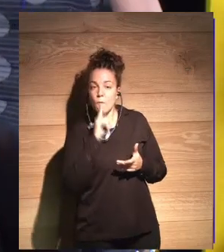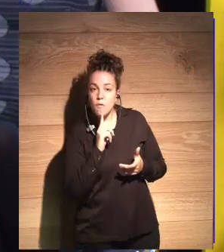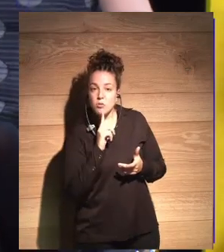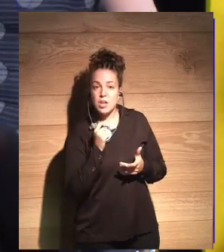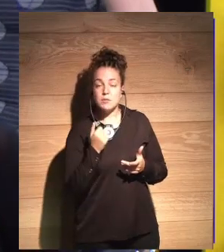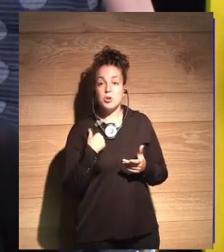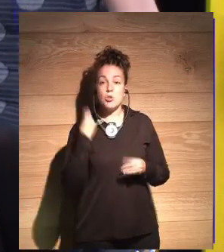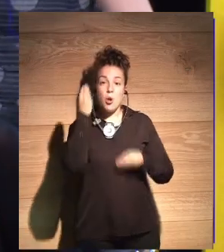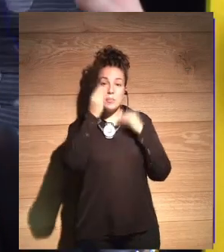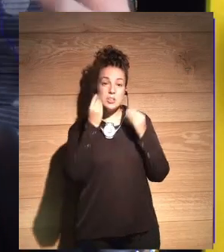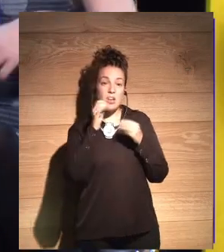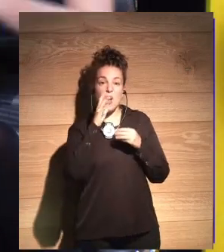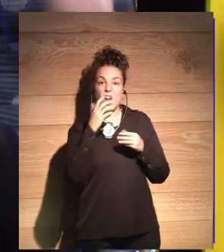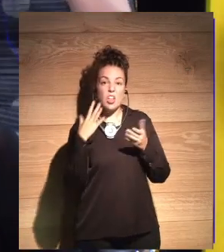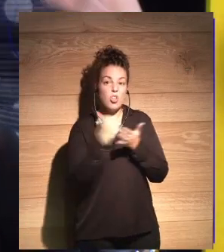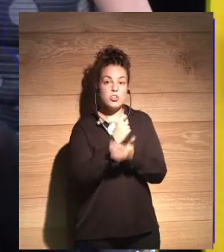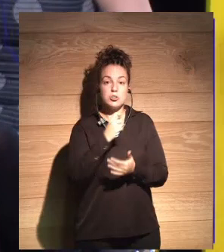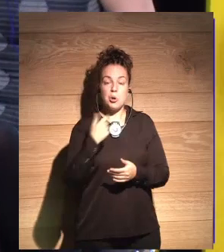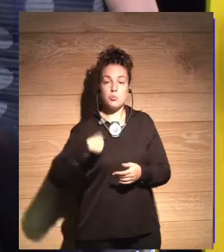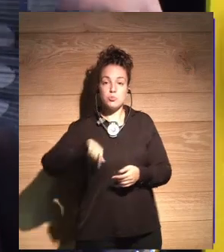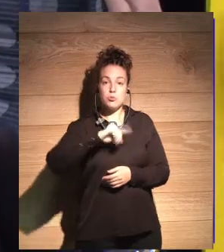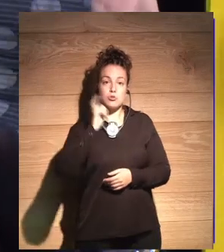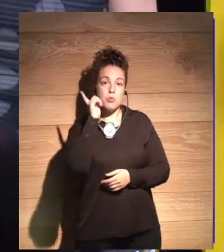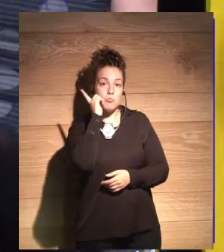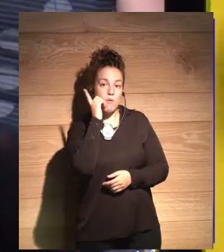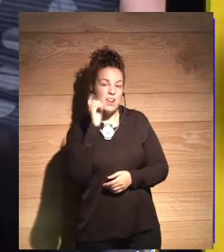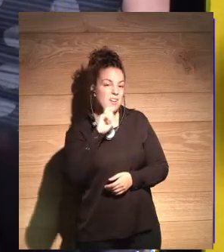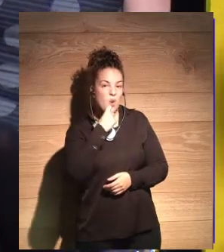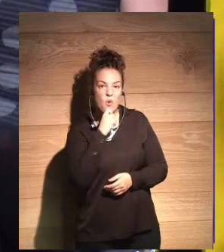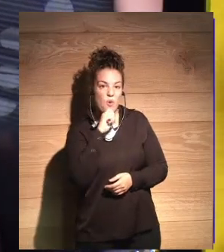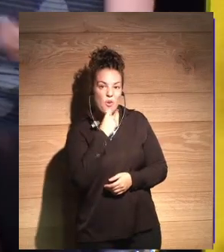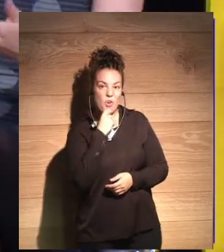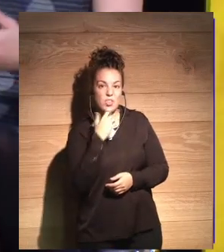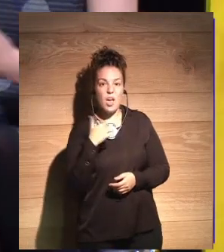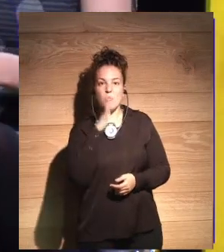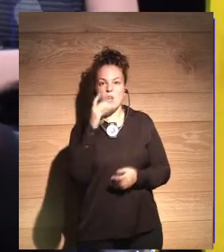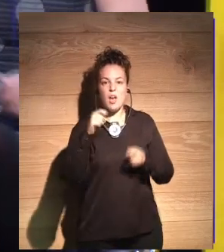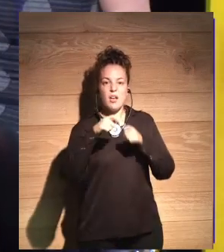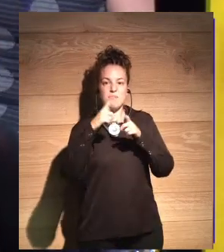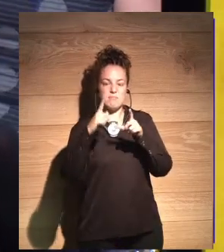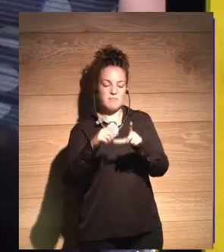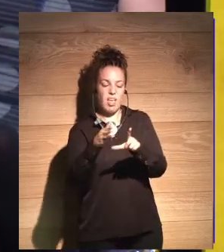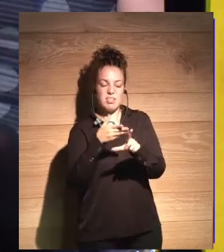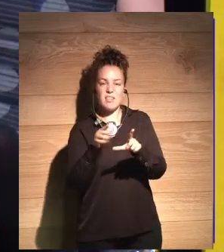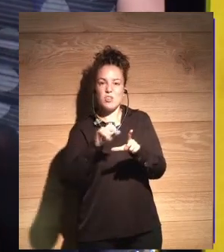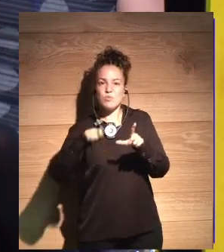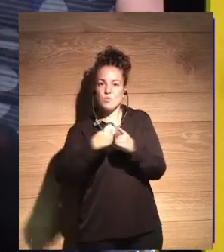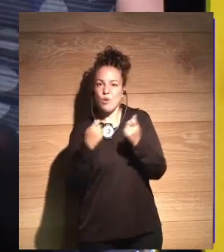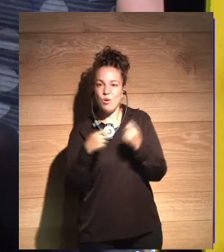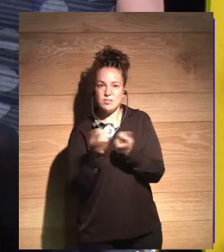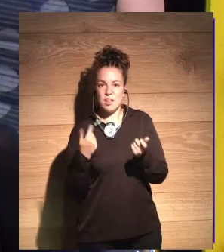phone. It breaks on me. Everyone's phone screen is broken. I don't even think they like it that much. Now they're in a bad relationship.